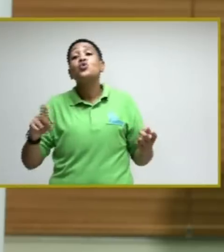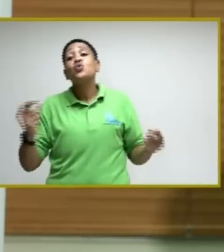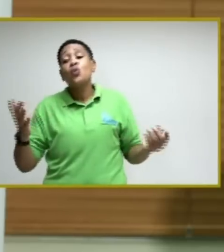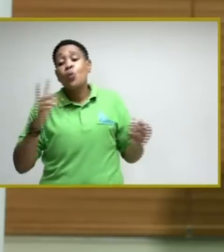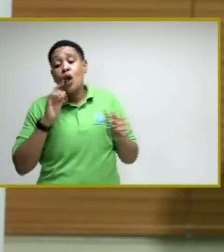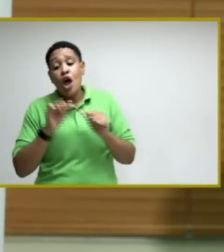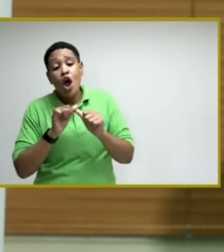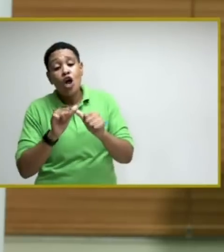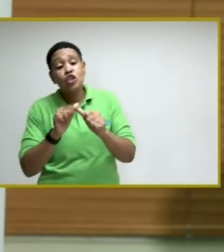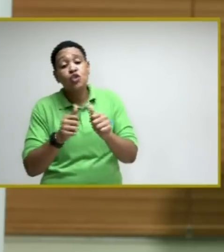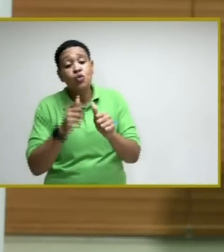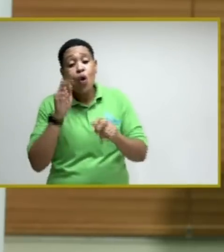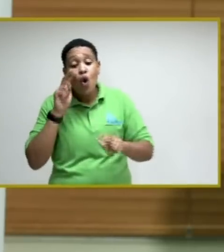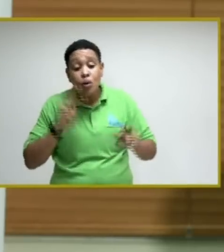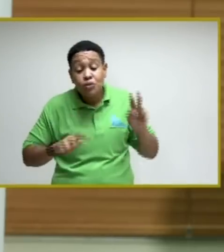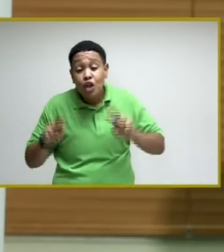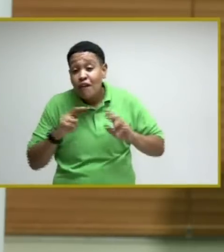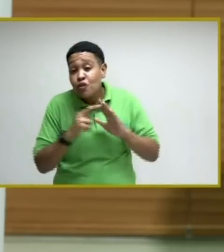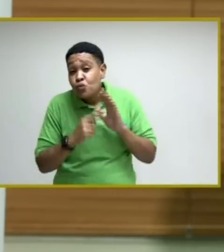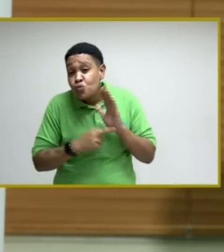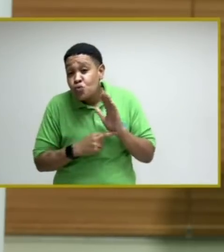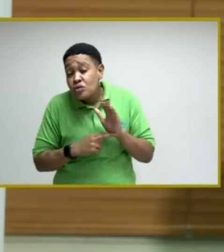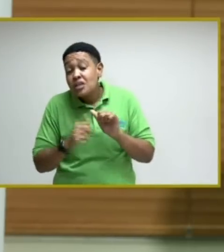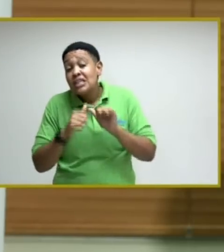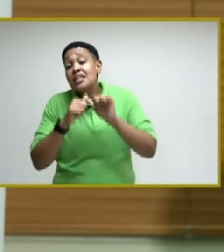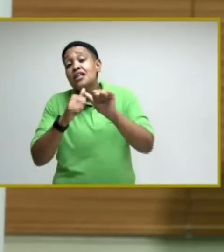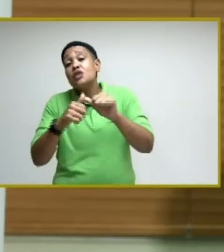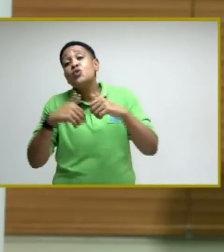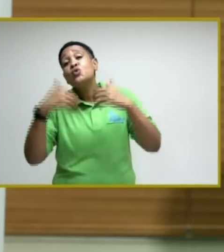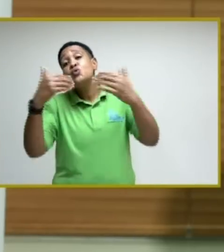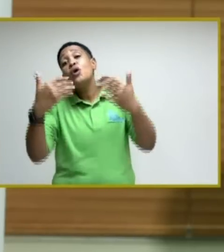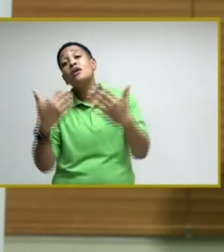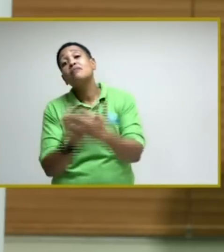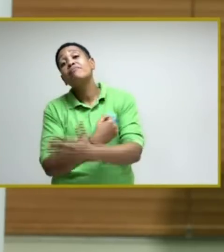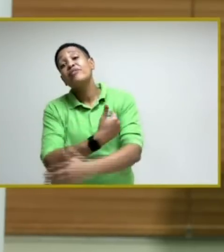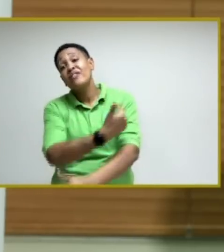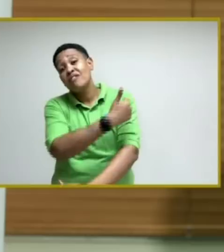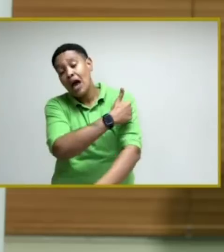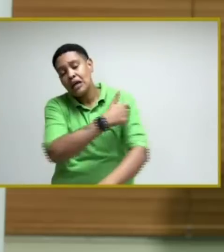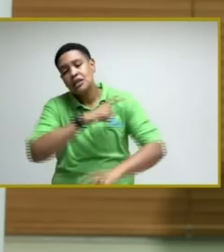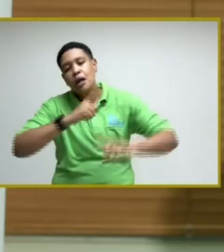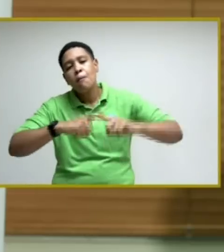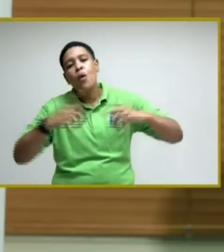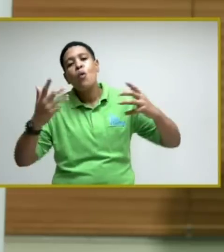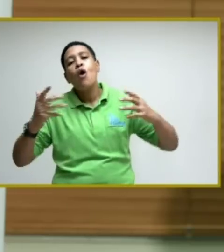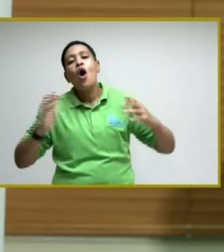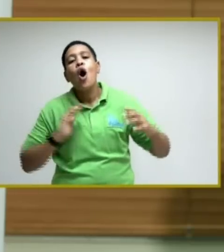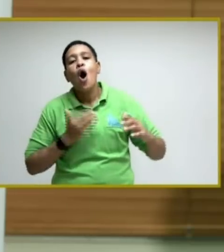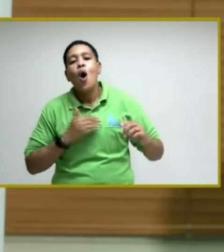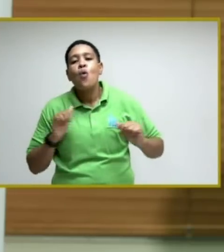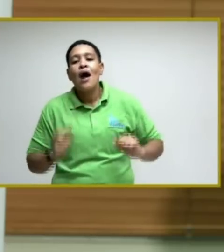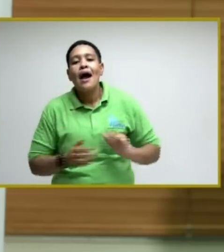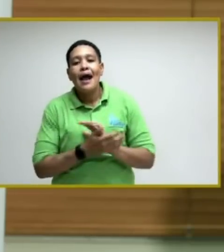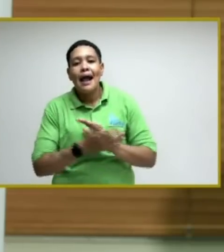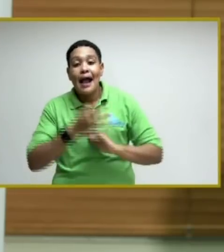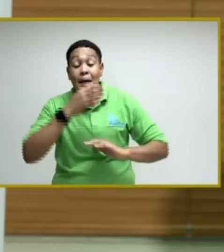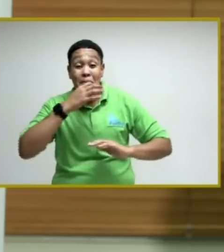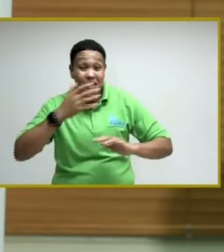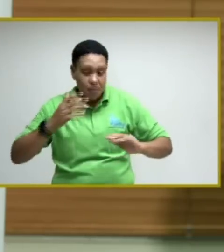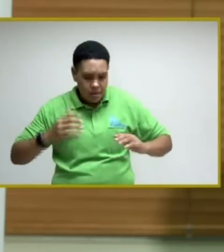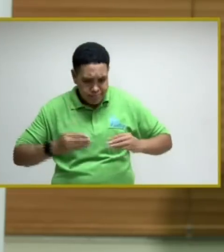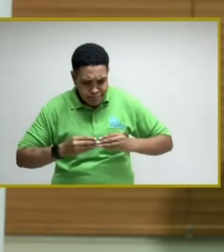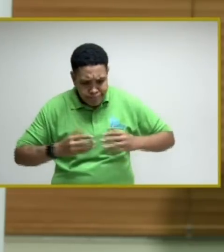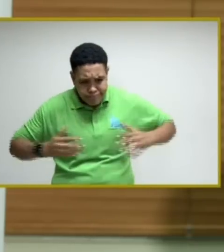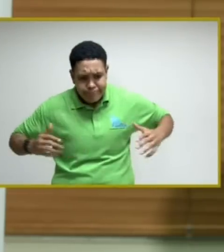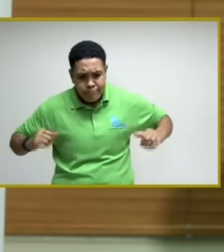the protocols, continue to take the vaccines, and build our capacity to resist